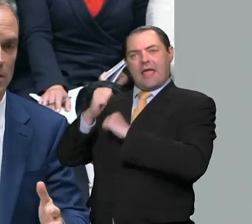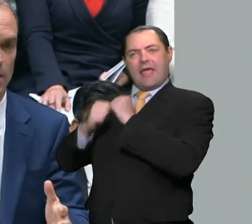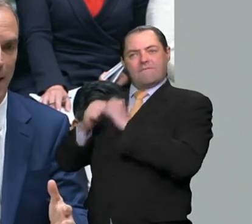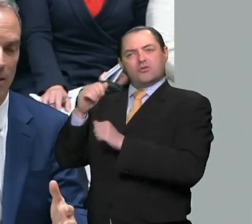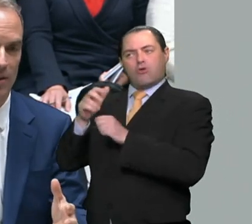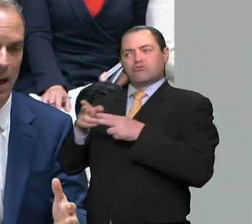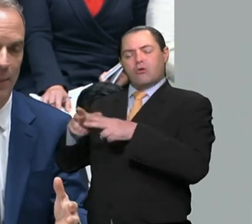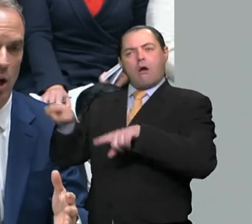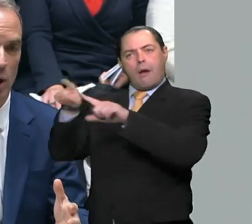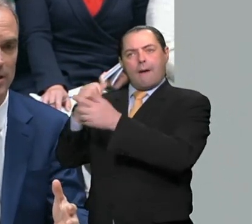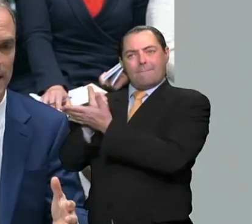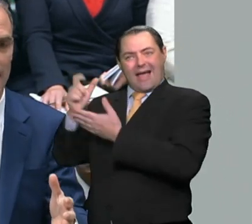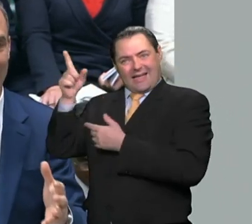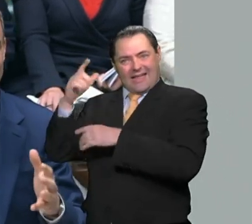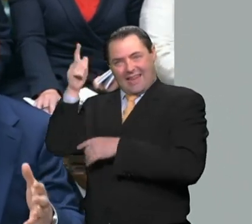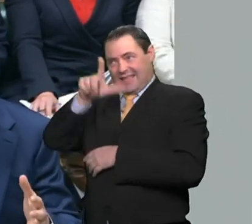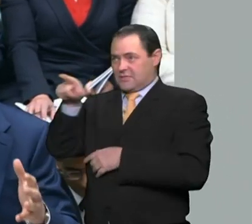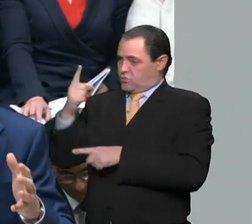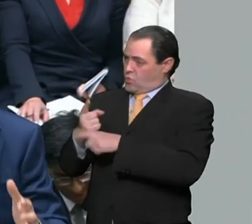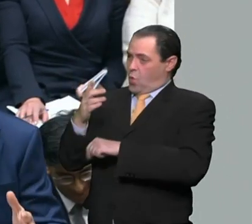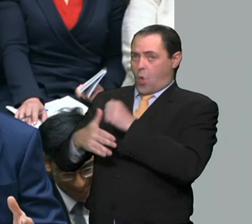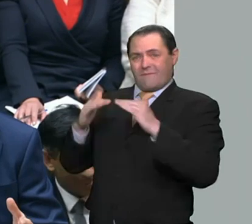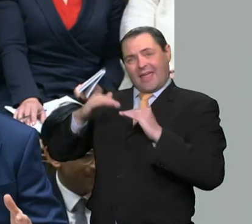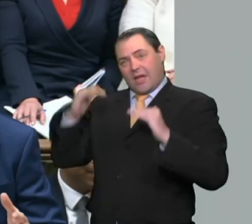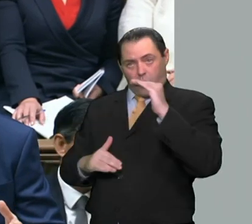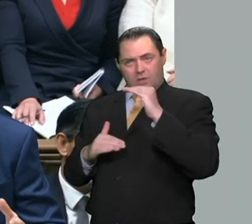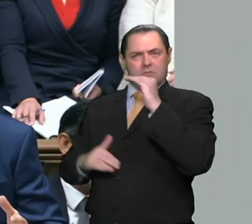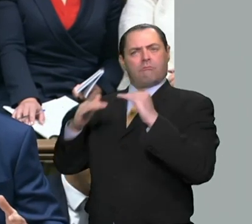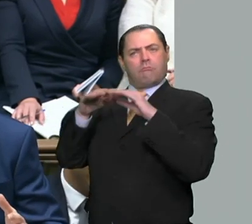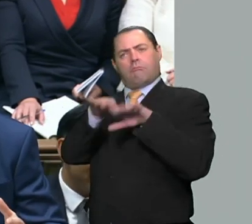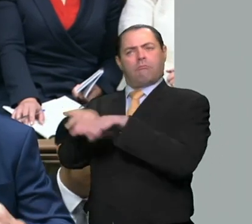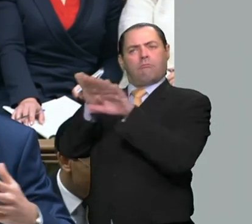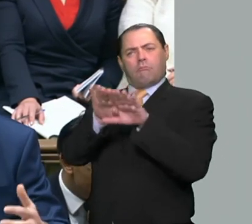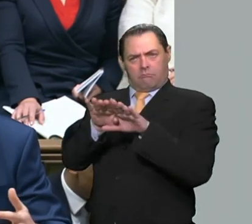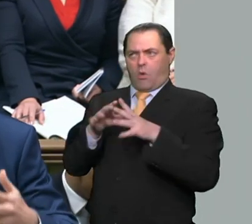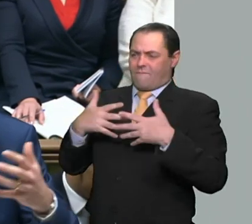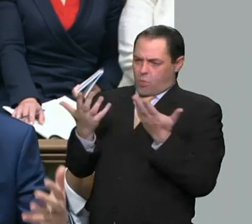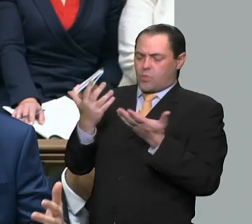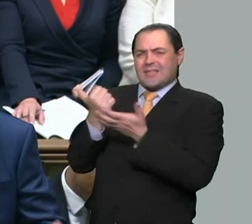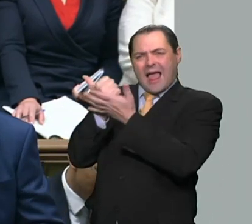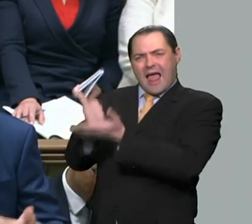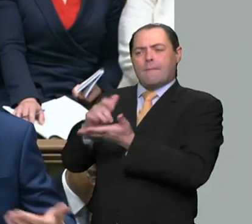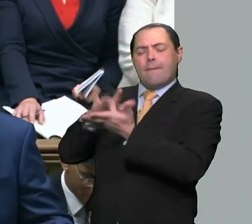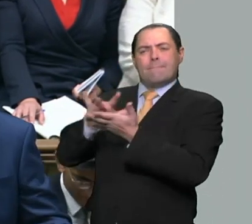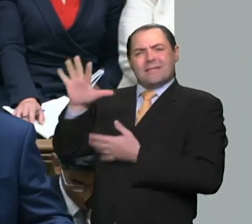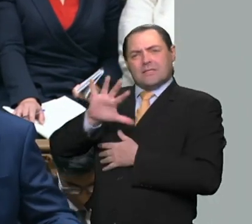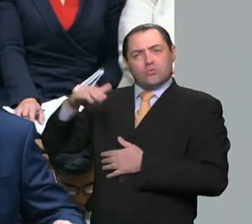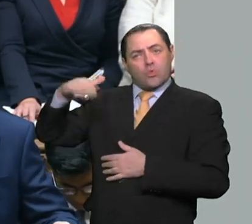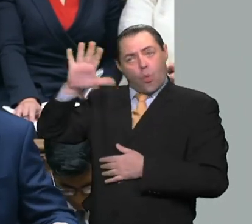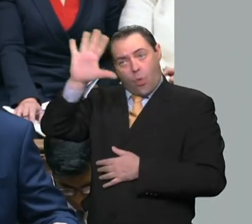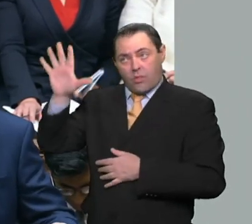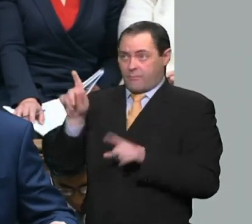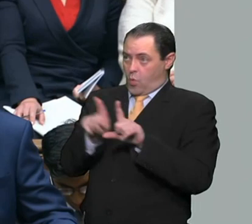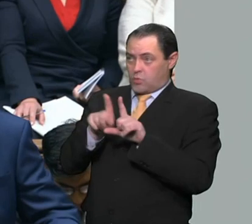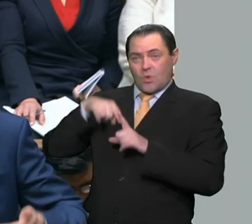he asked about inequality and levelling up. The levelling up agenda will, of course, help those in the Midlands, those in the North, but it will also help those in